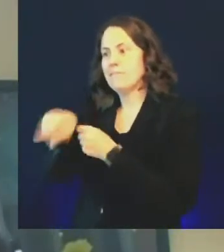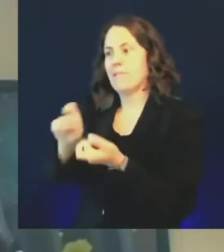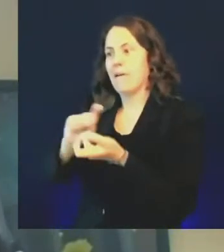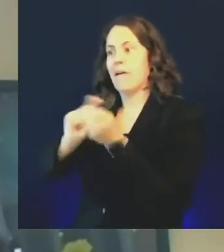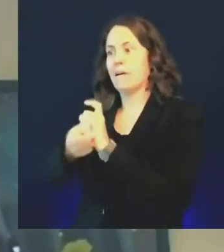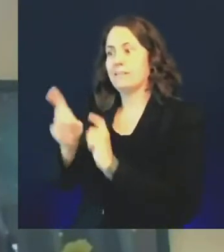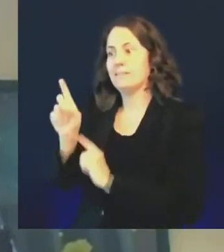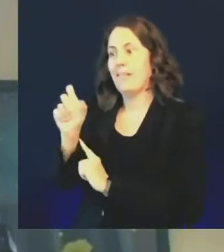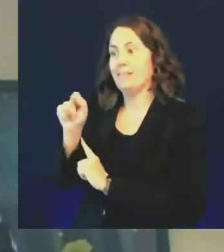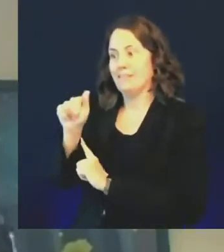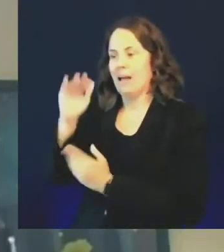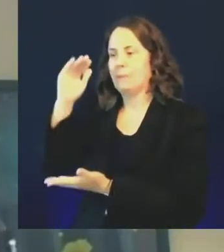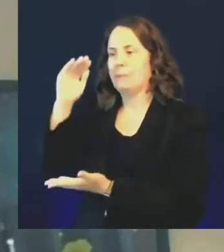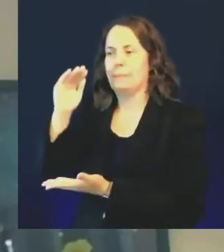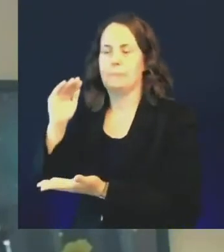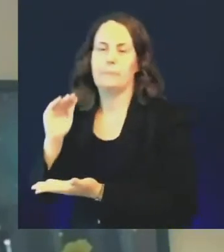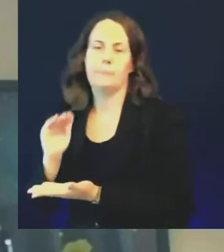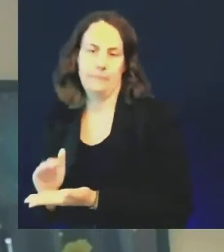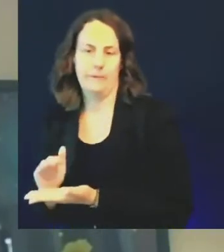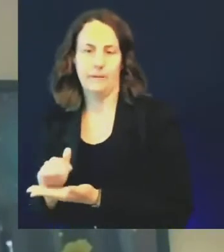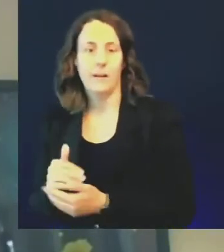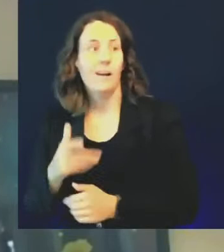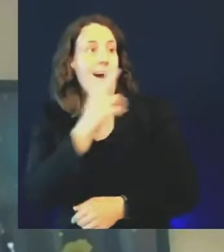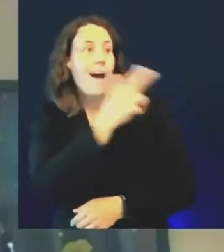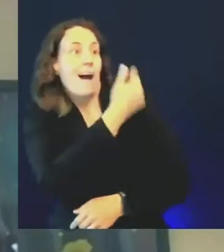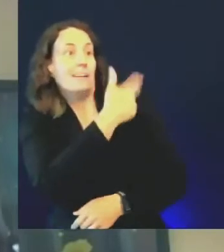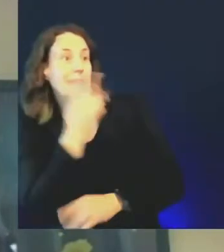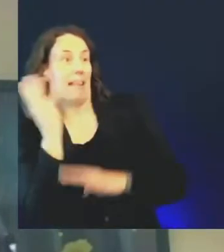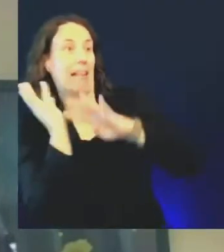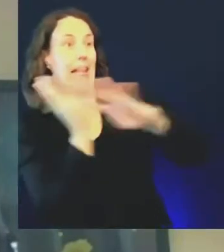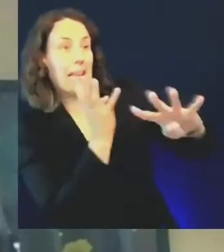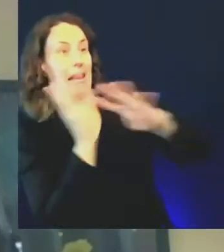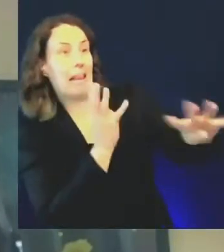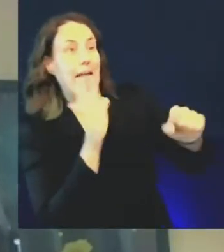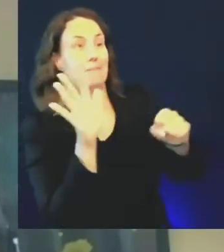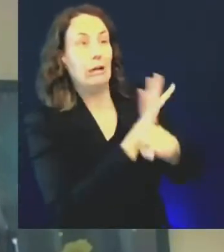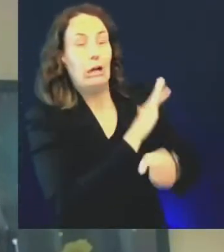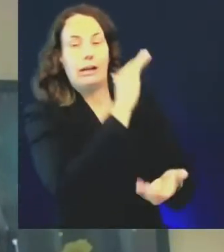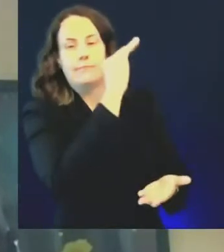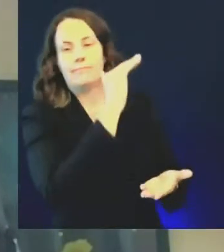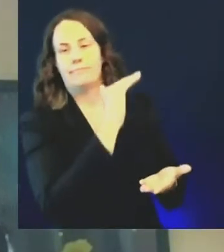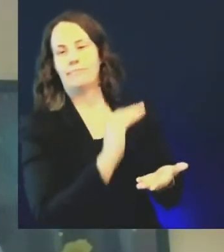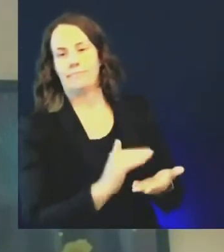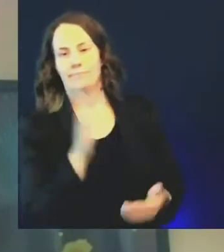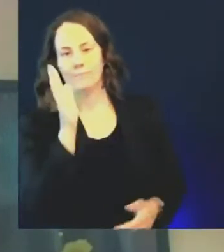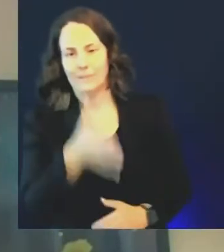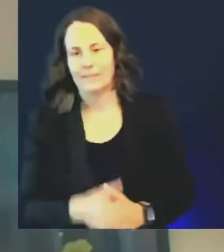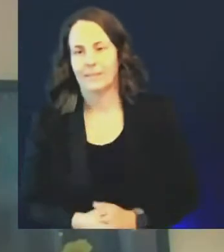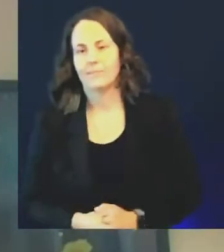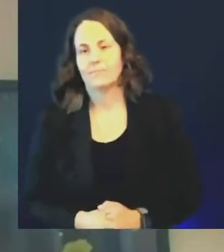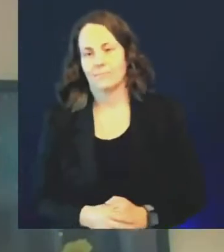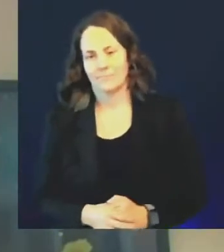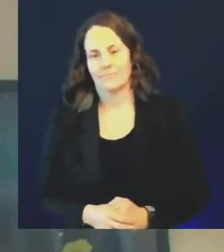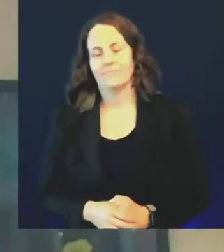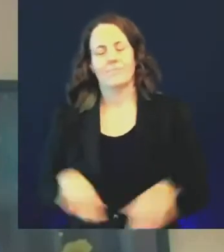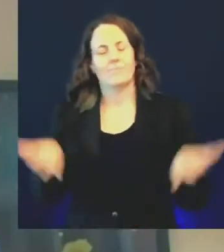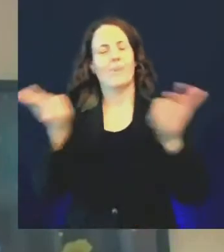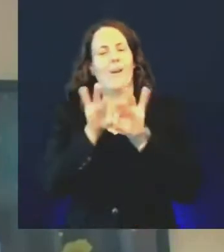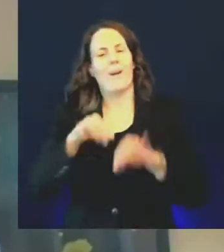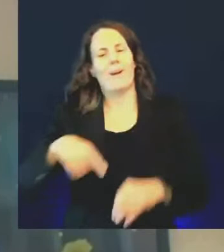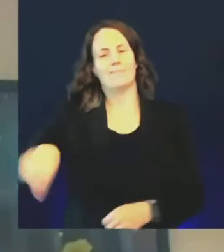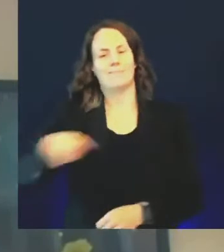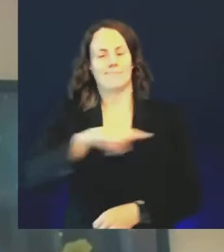your community, and your state by getting vaccinated. As of today, we have